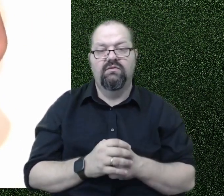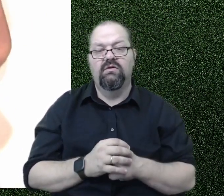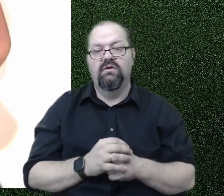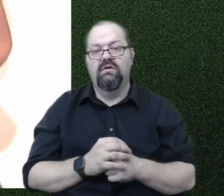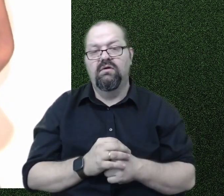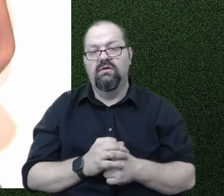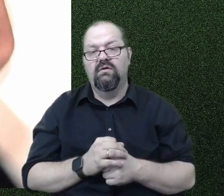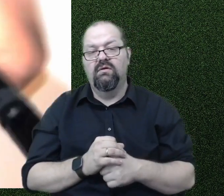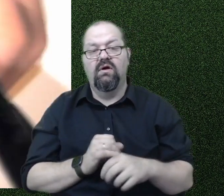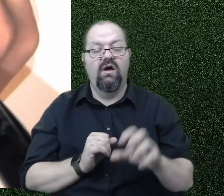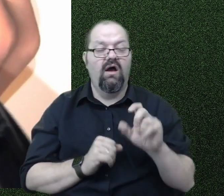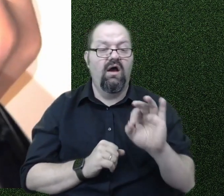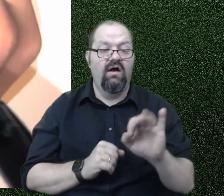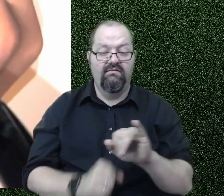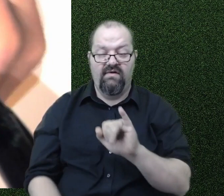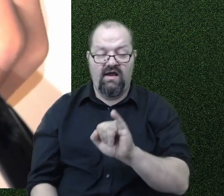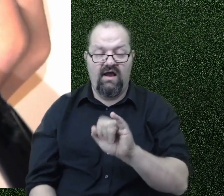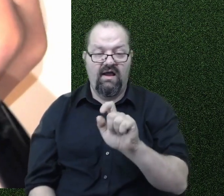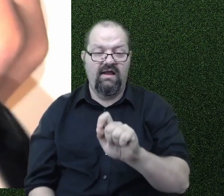of I hat